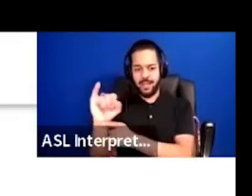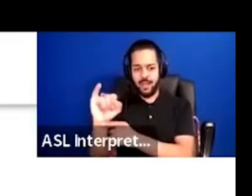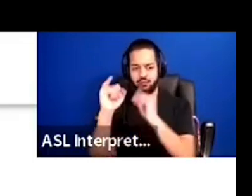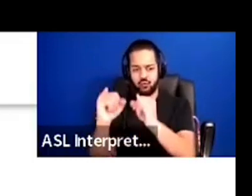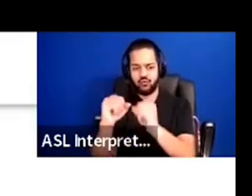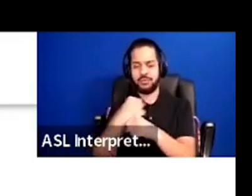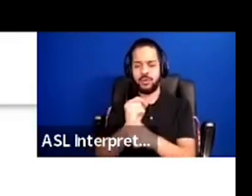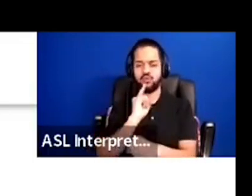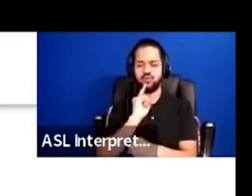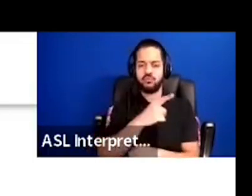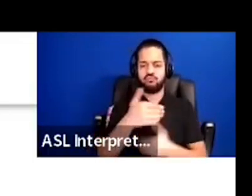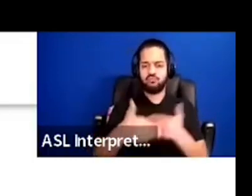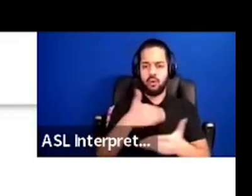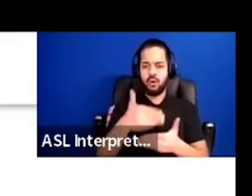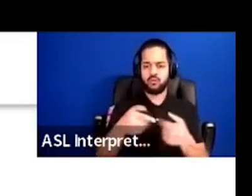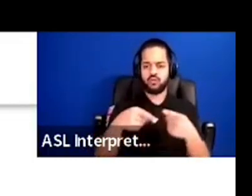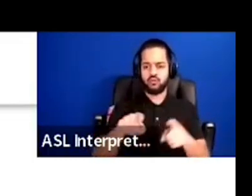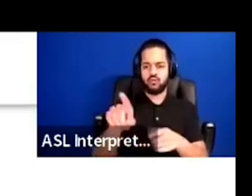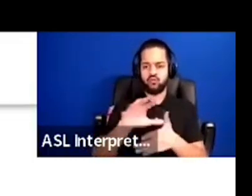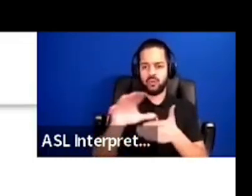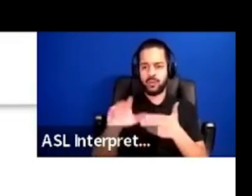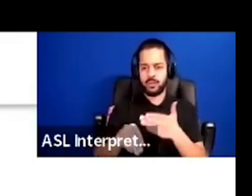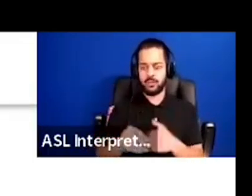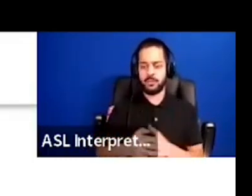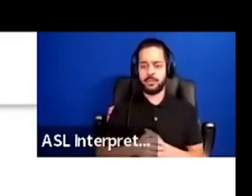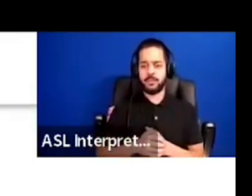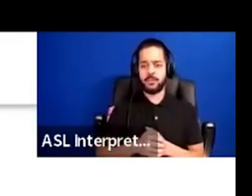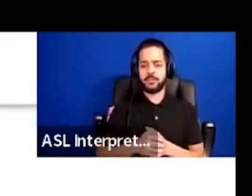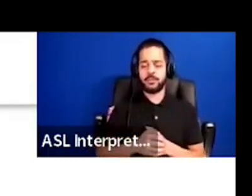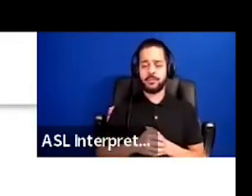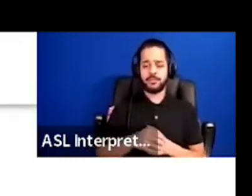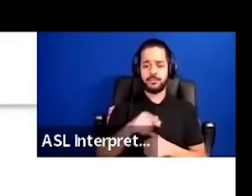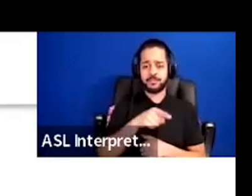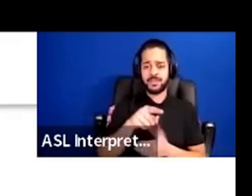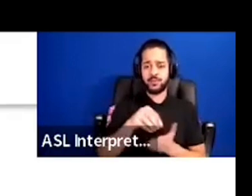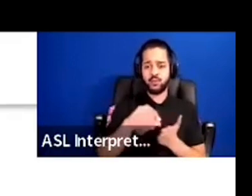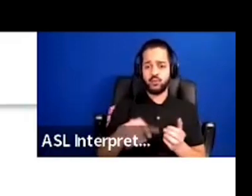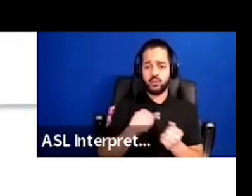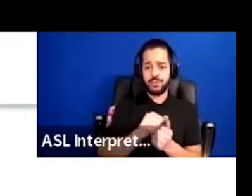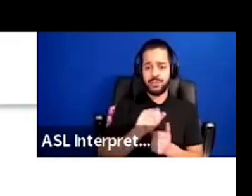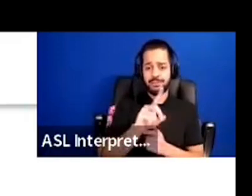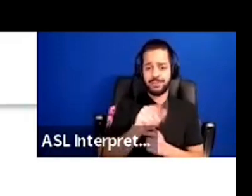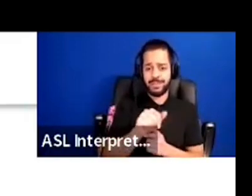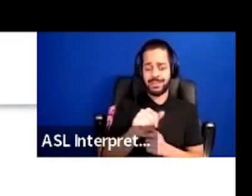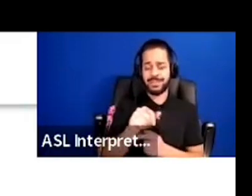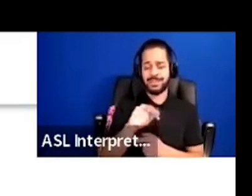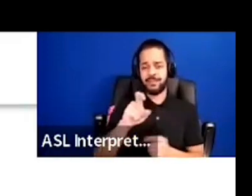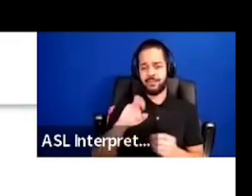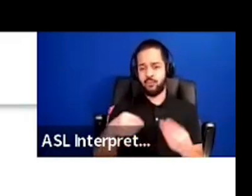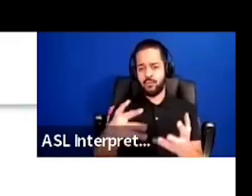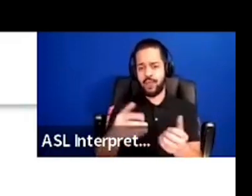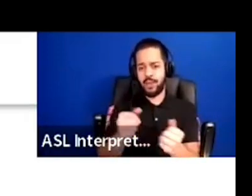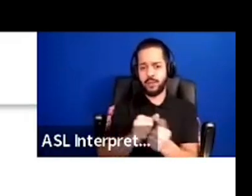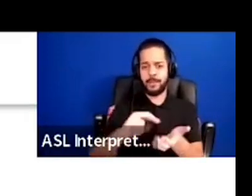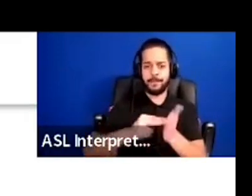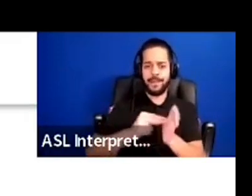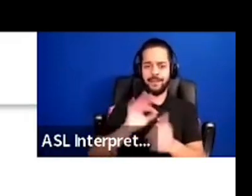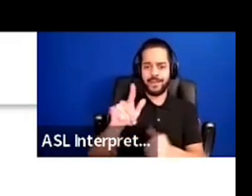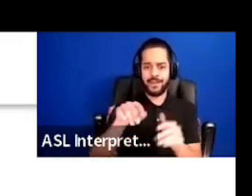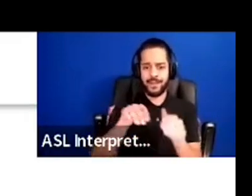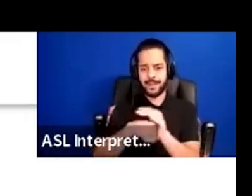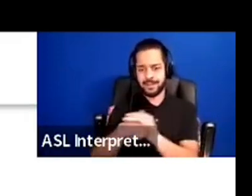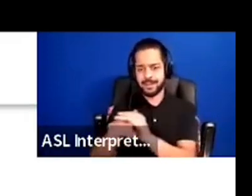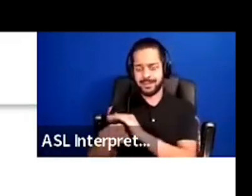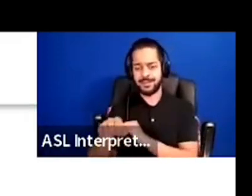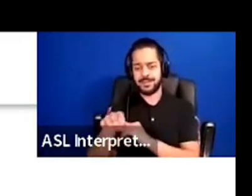instruction is to address the individualized needs of students with disabilities and provide them with meaningful access to education, it takes into